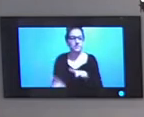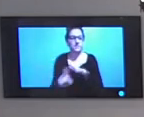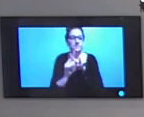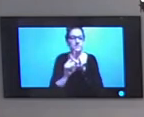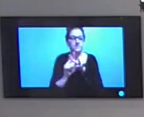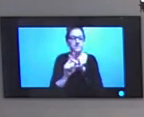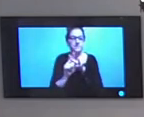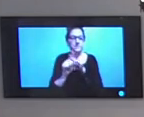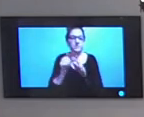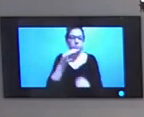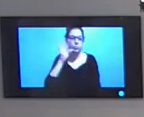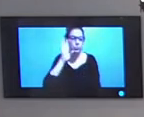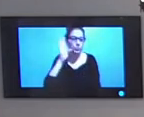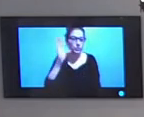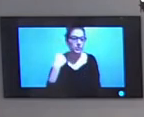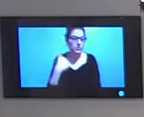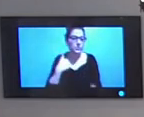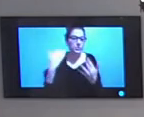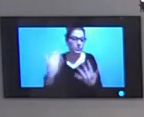approaches with